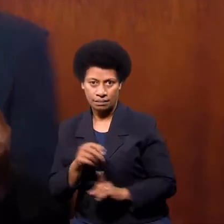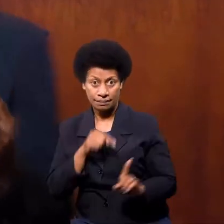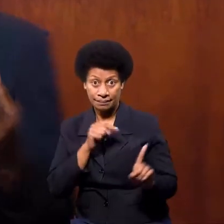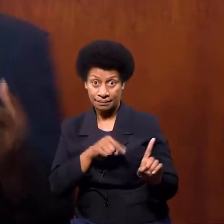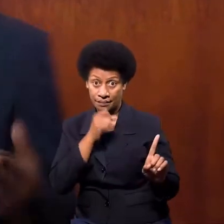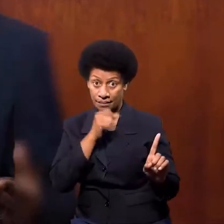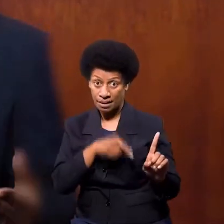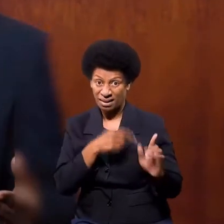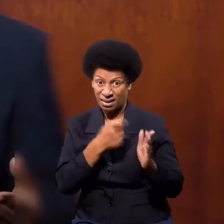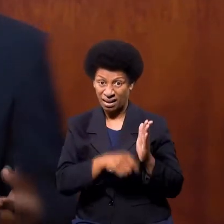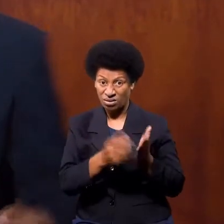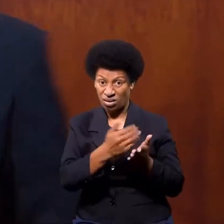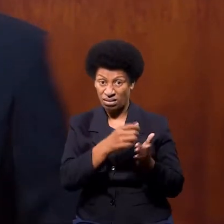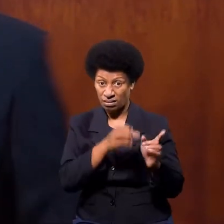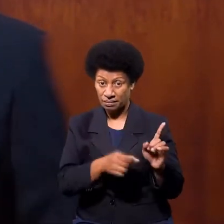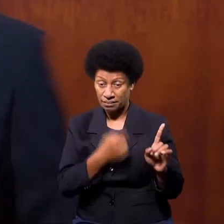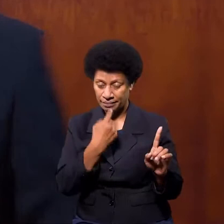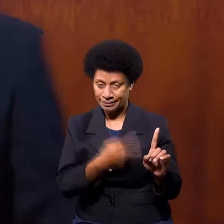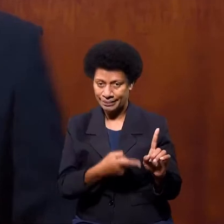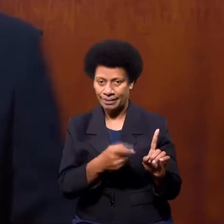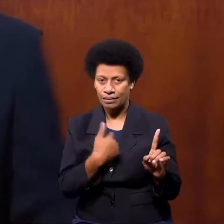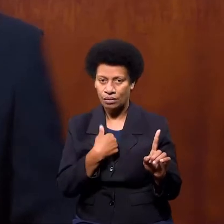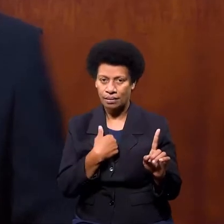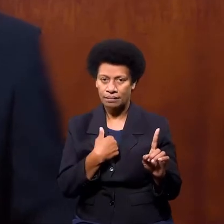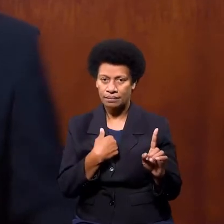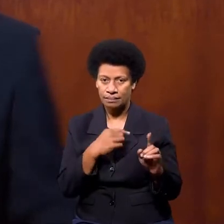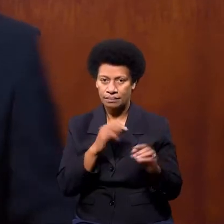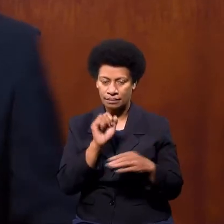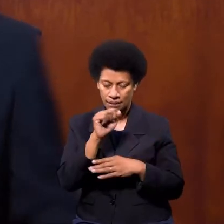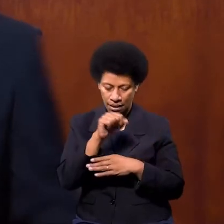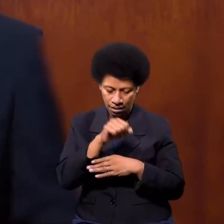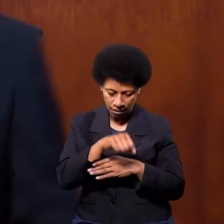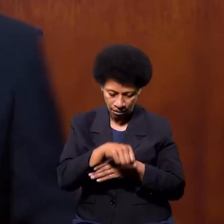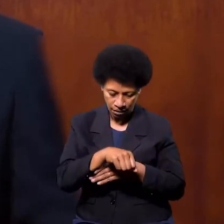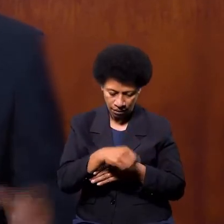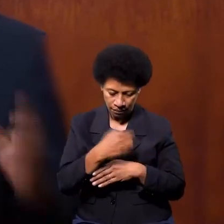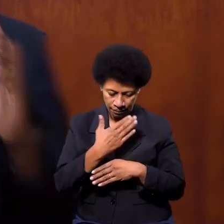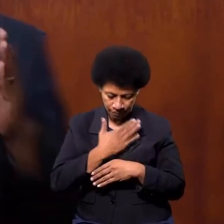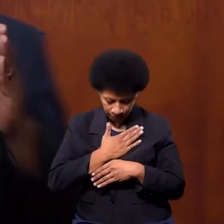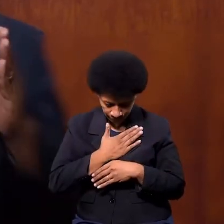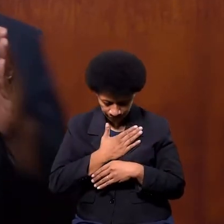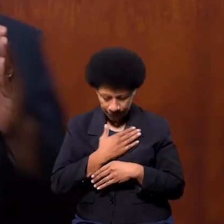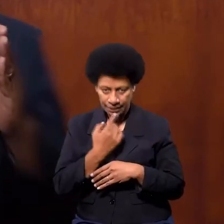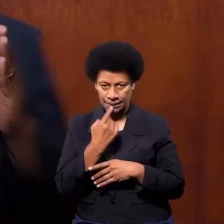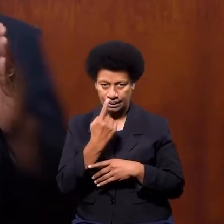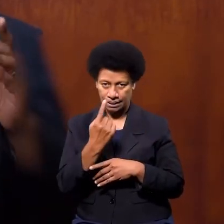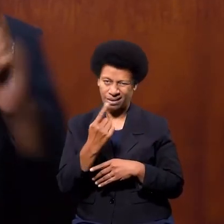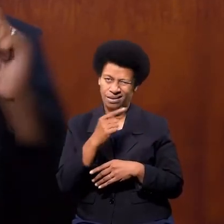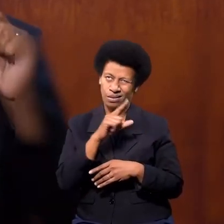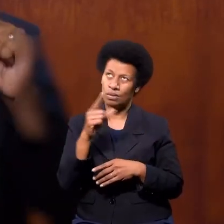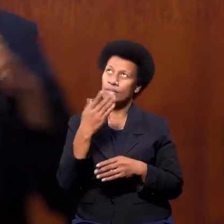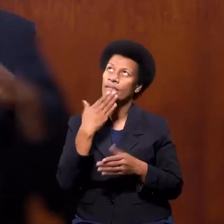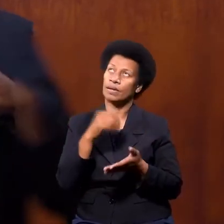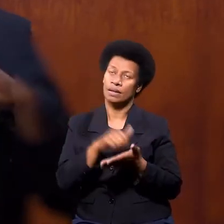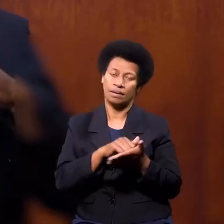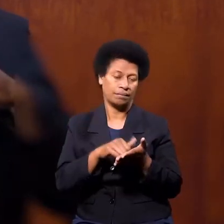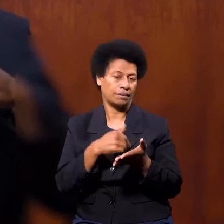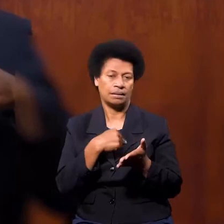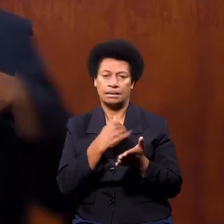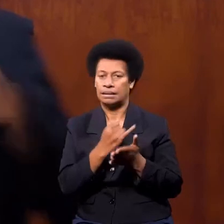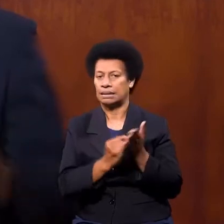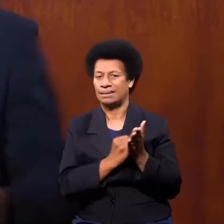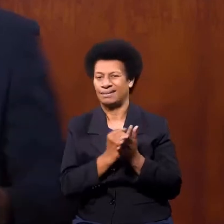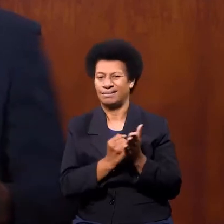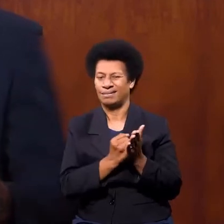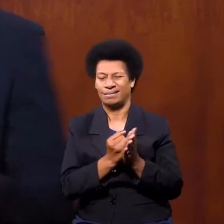heaven. He bowed his head, then he touched his bread, and he says, Lord, forgive me